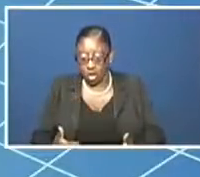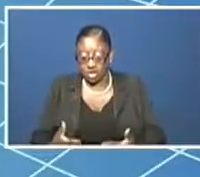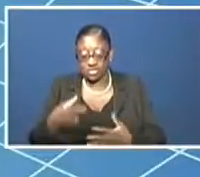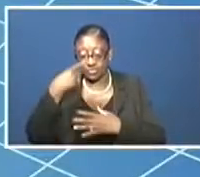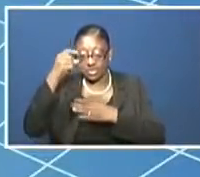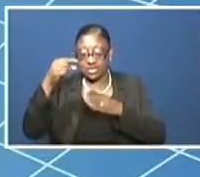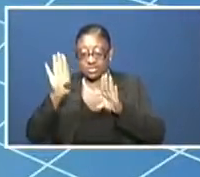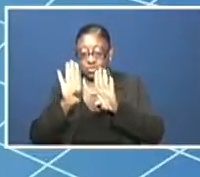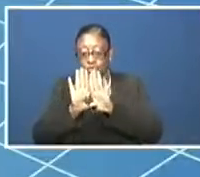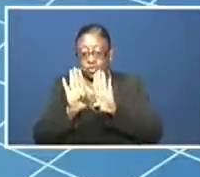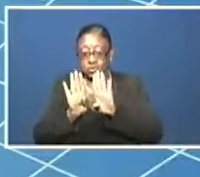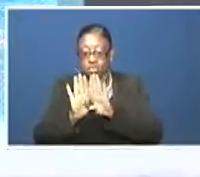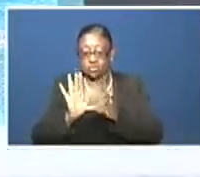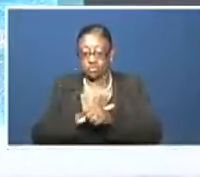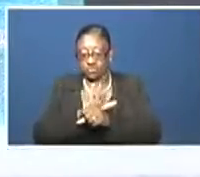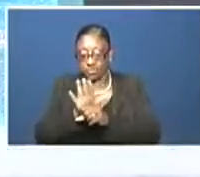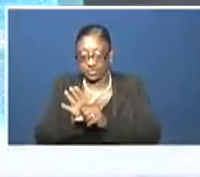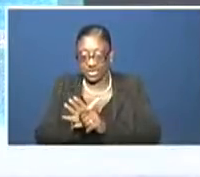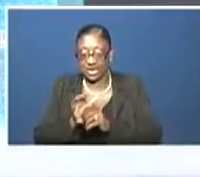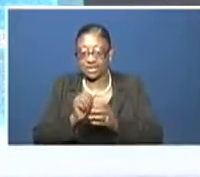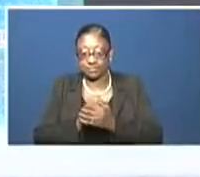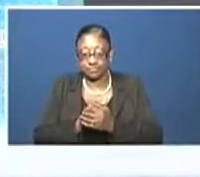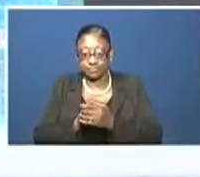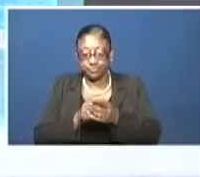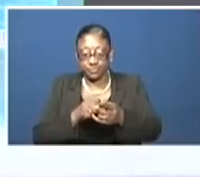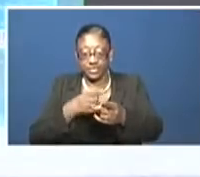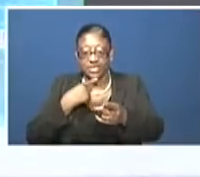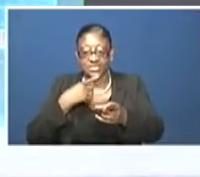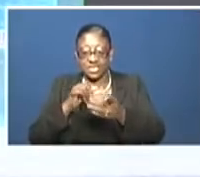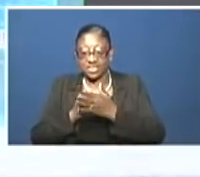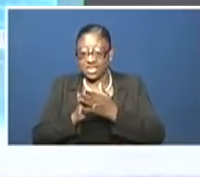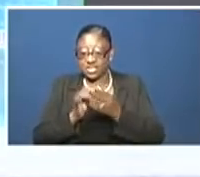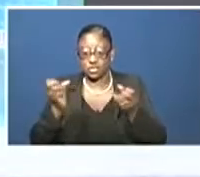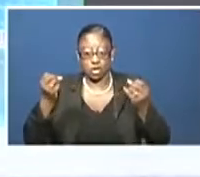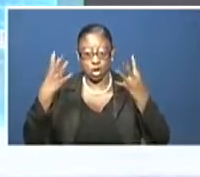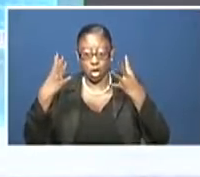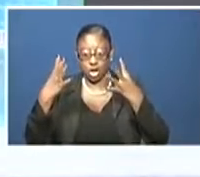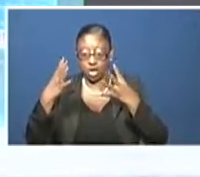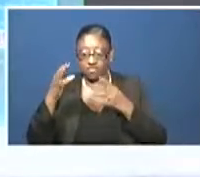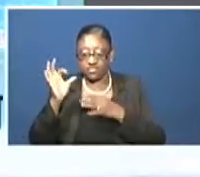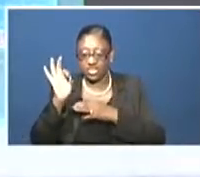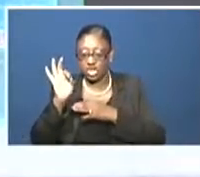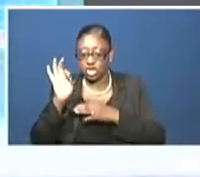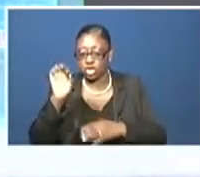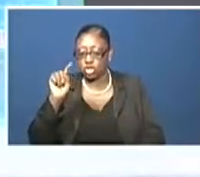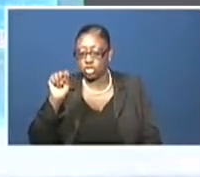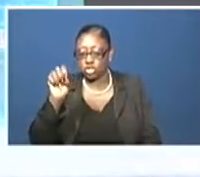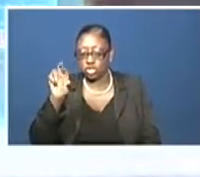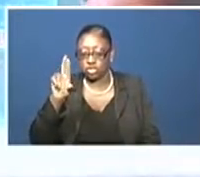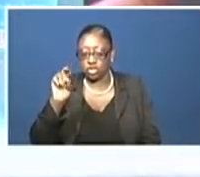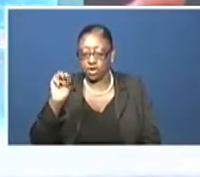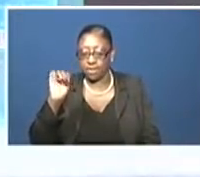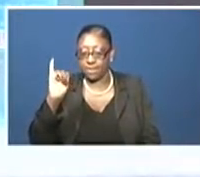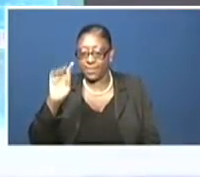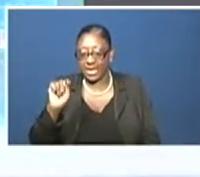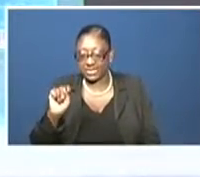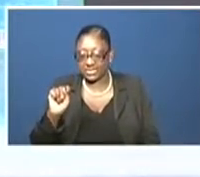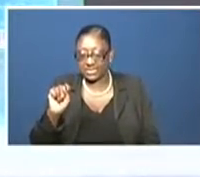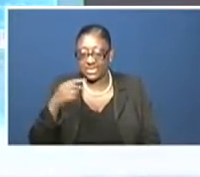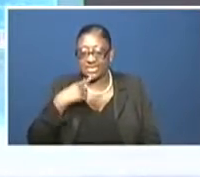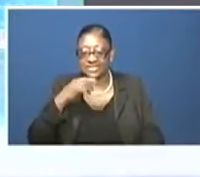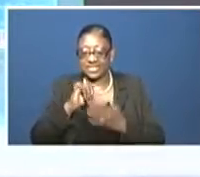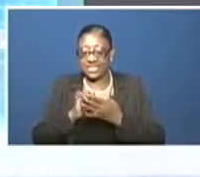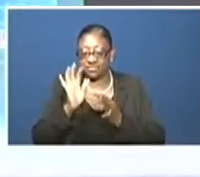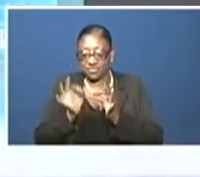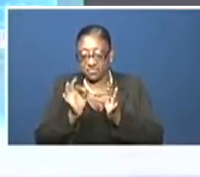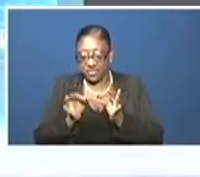closure. In the last 2 years, there's been a lot of termite activity. We will need to refurbish the bathrooms and